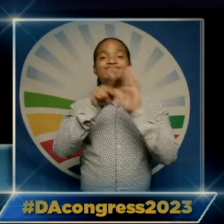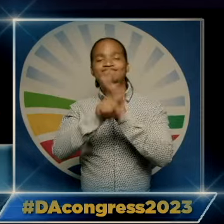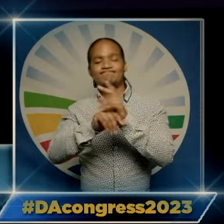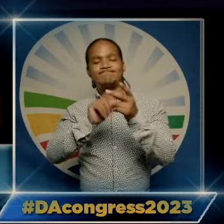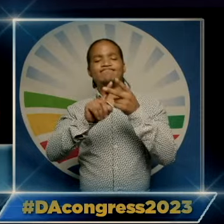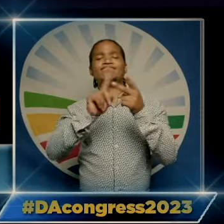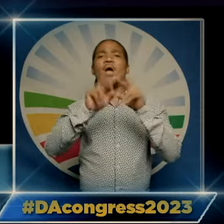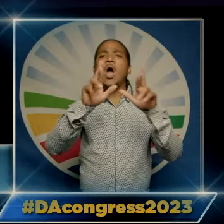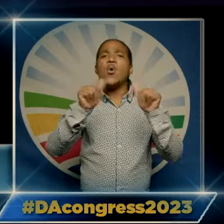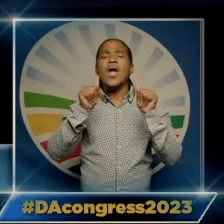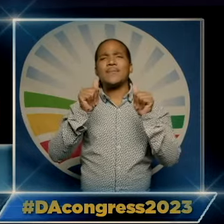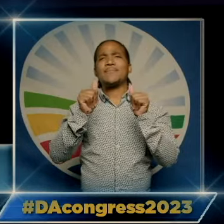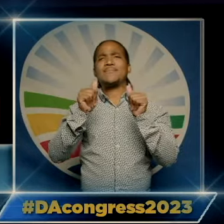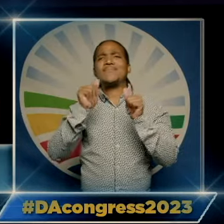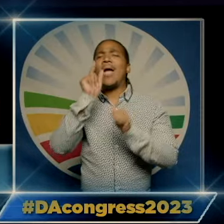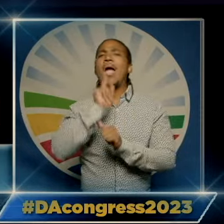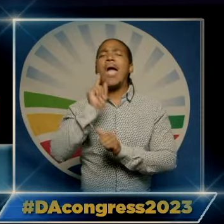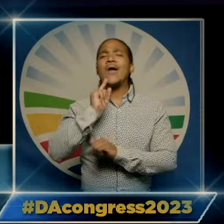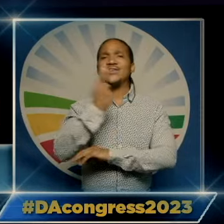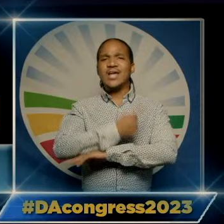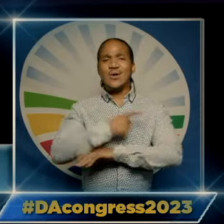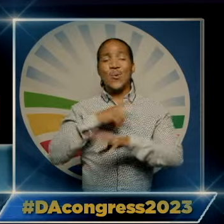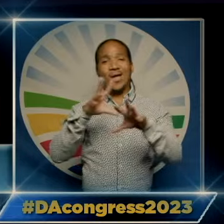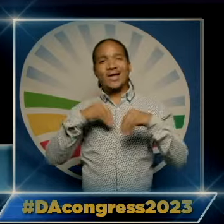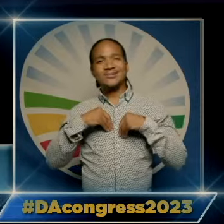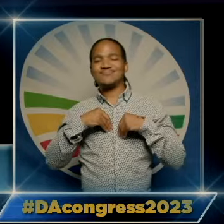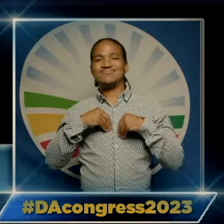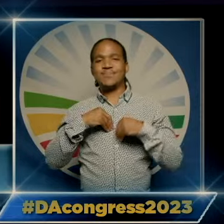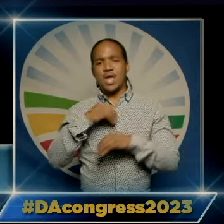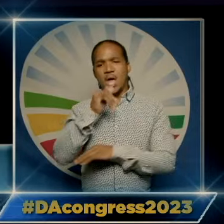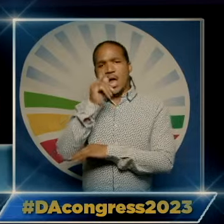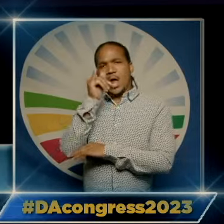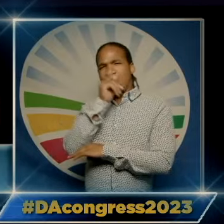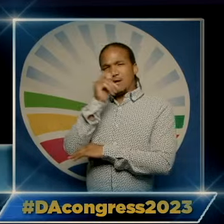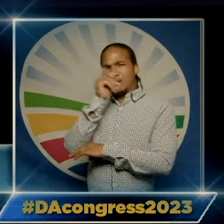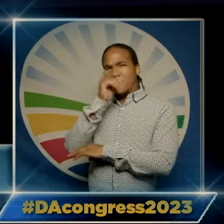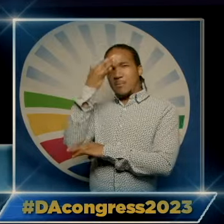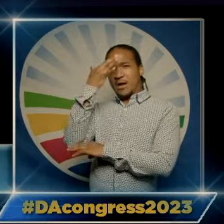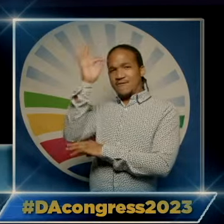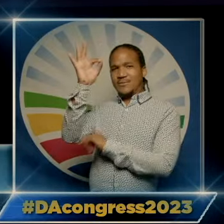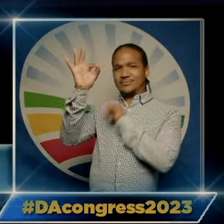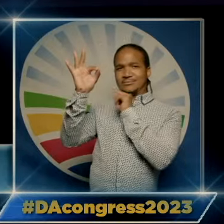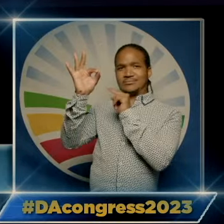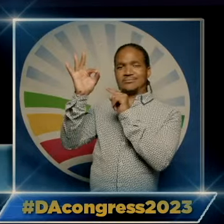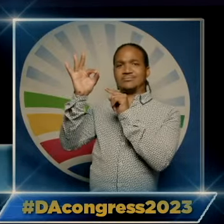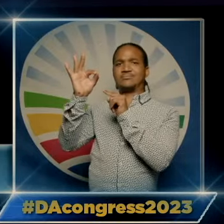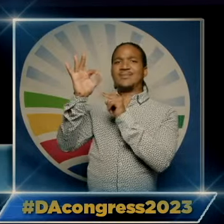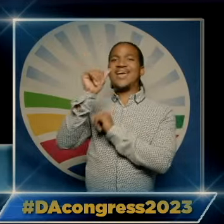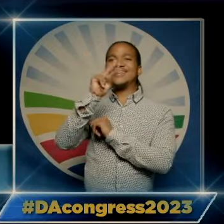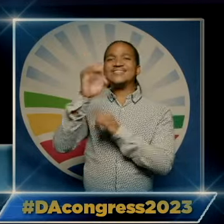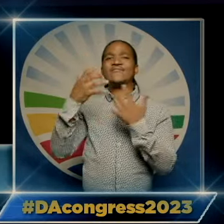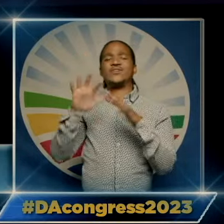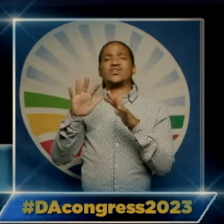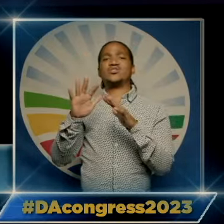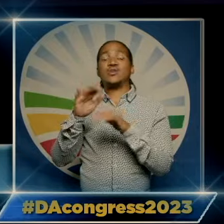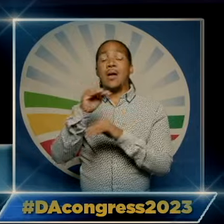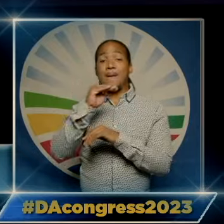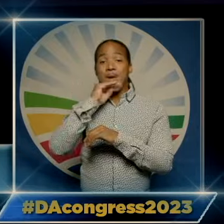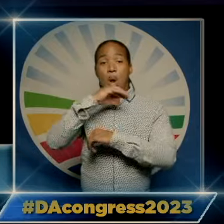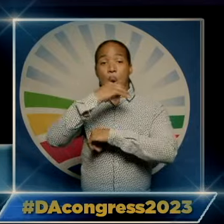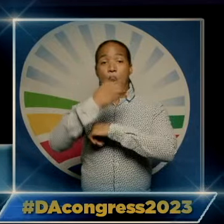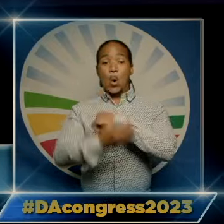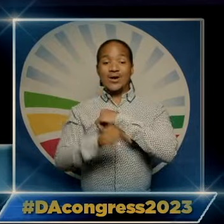Why should we accept the mafia state which the ANC is building? This Congress, this one,